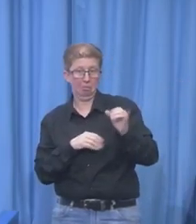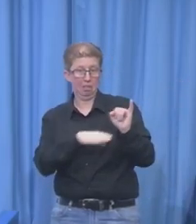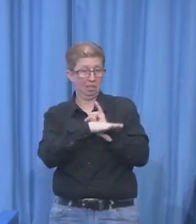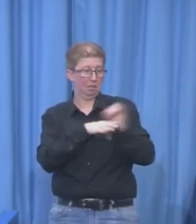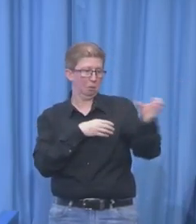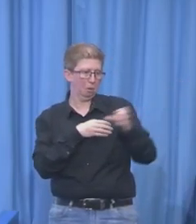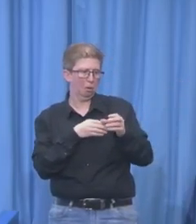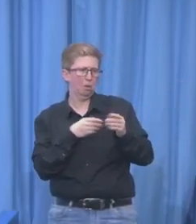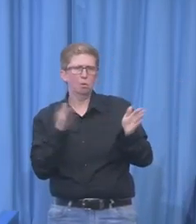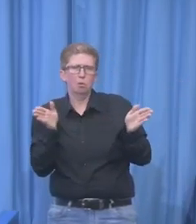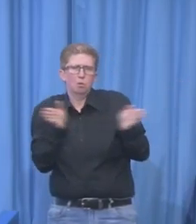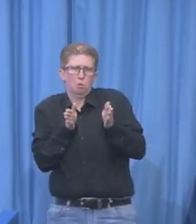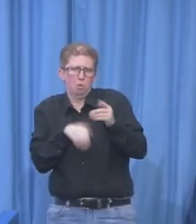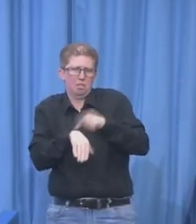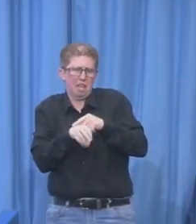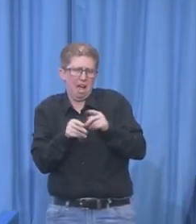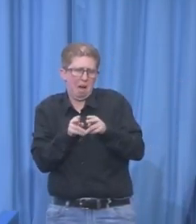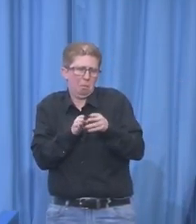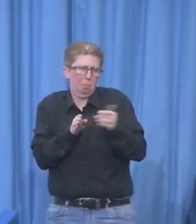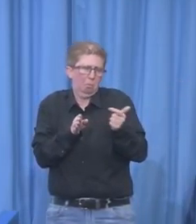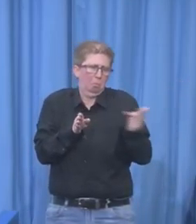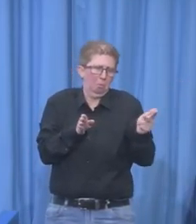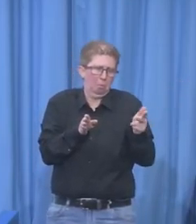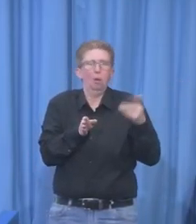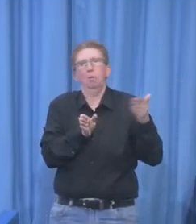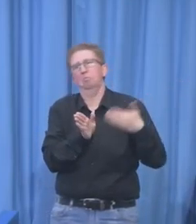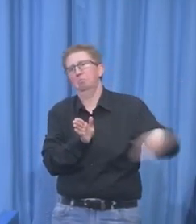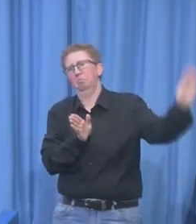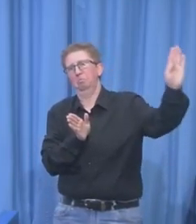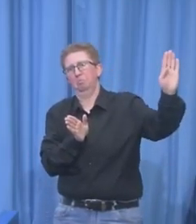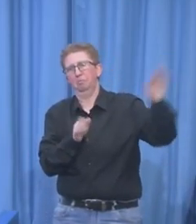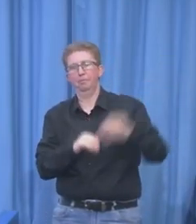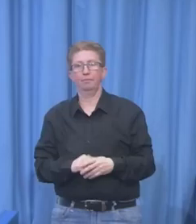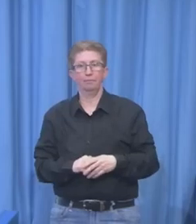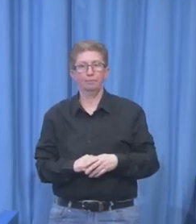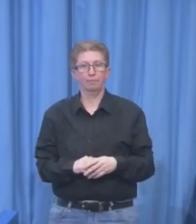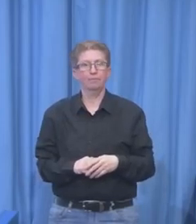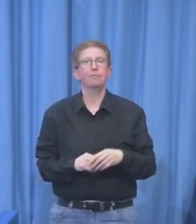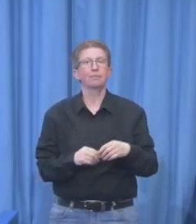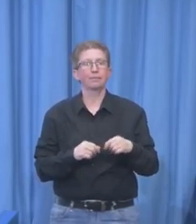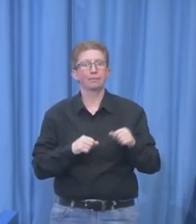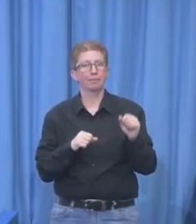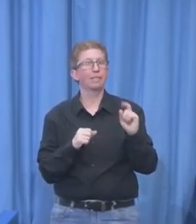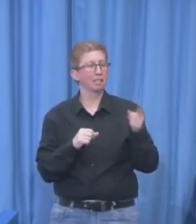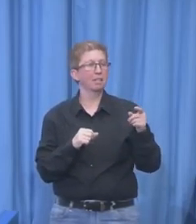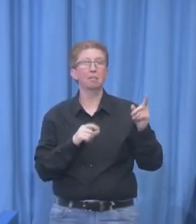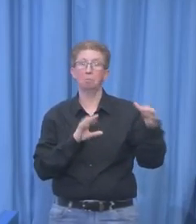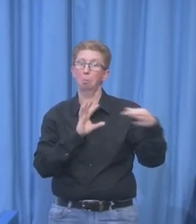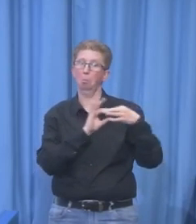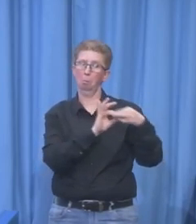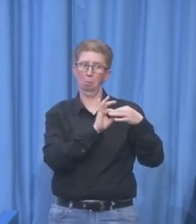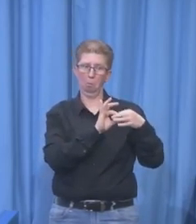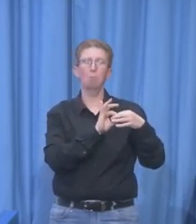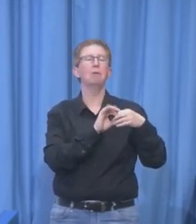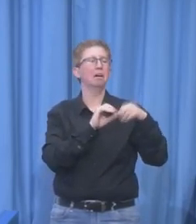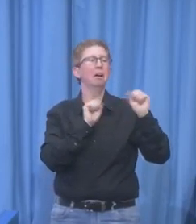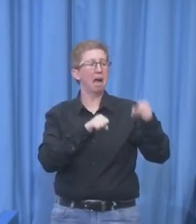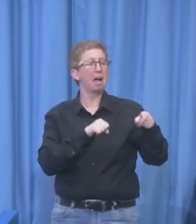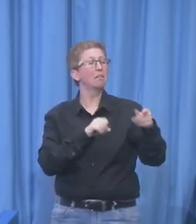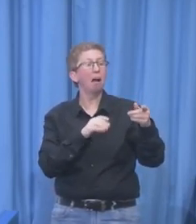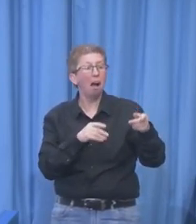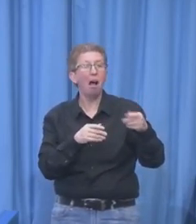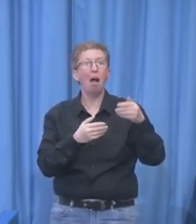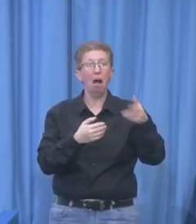to accept it or to want to take part of it. I think for the people with disabilities or for the interns, they achieve